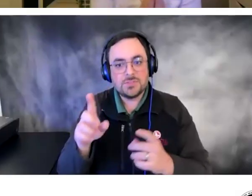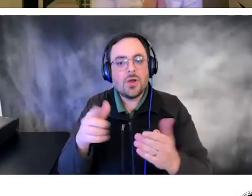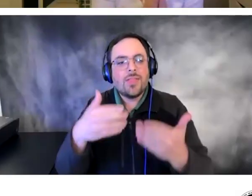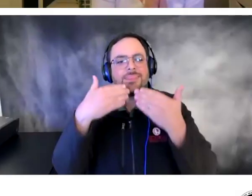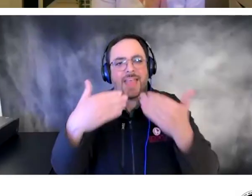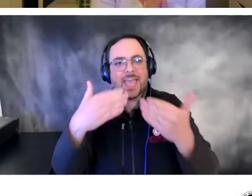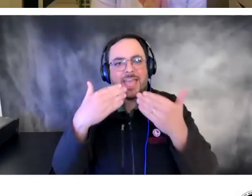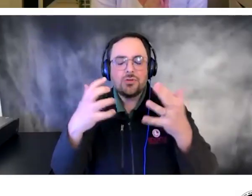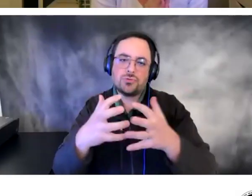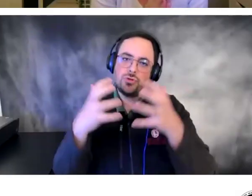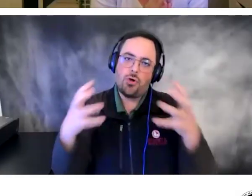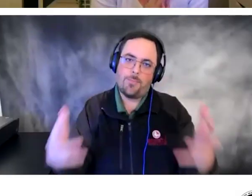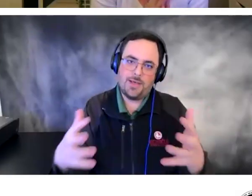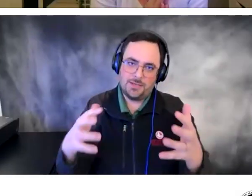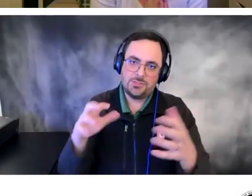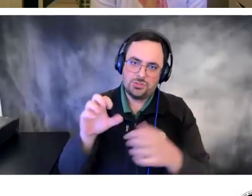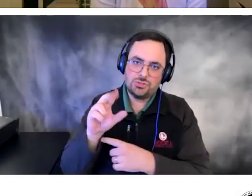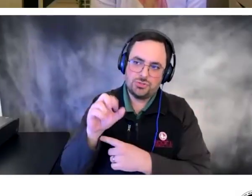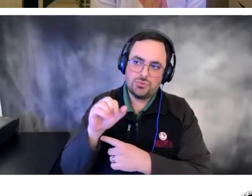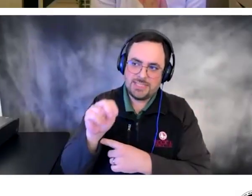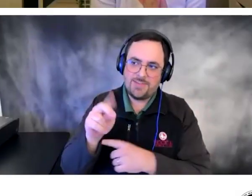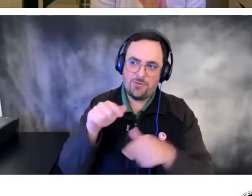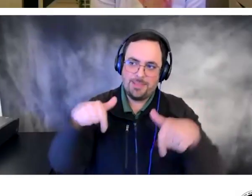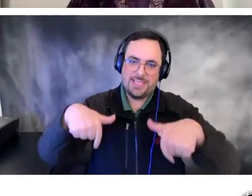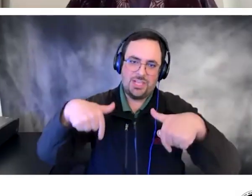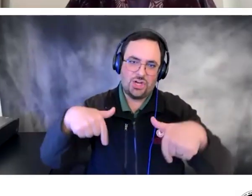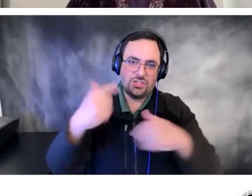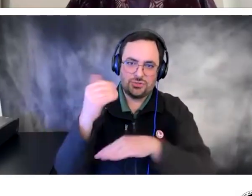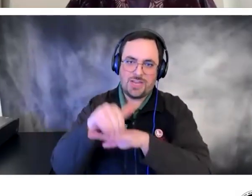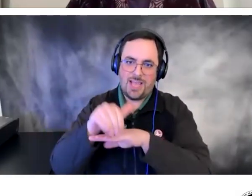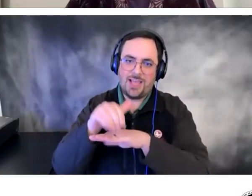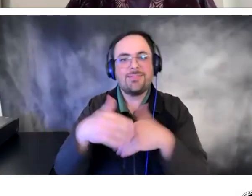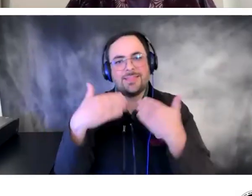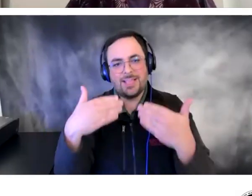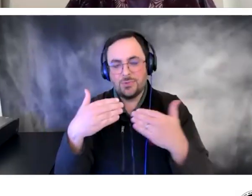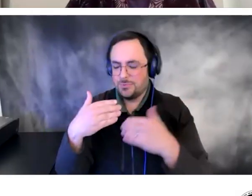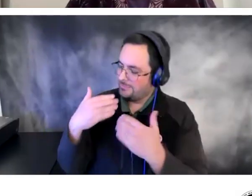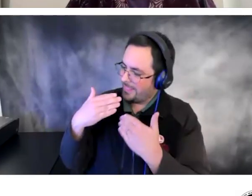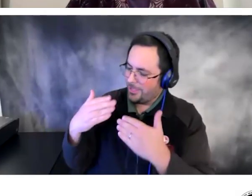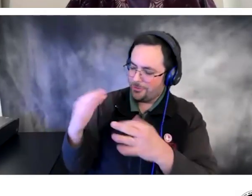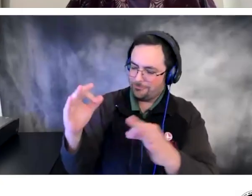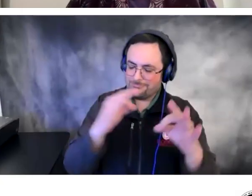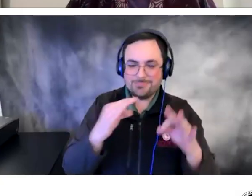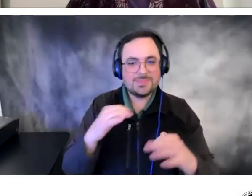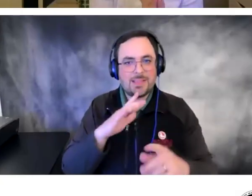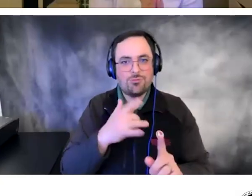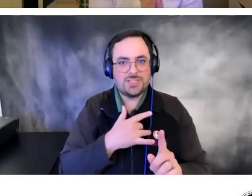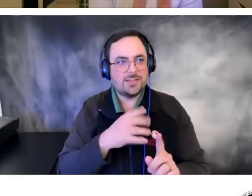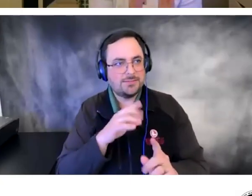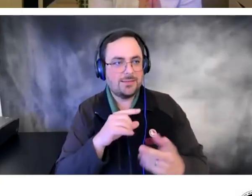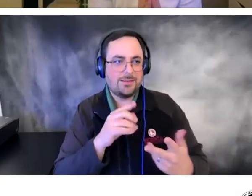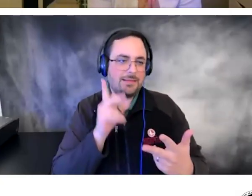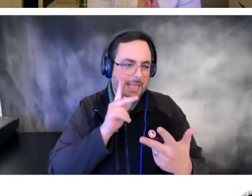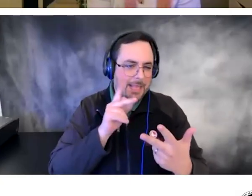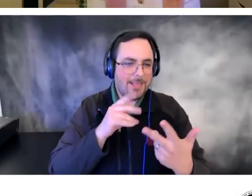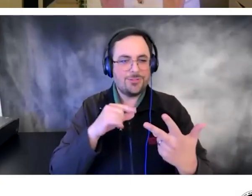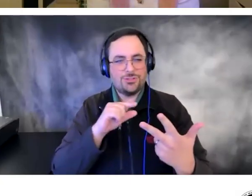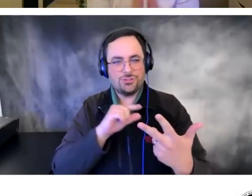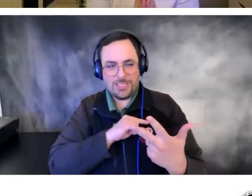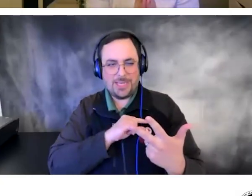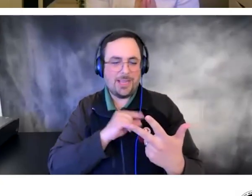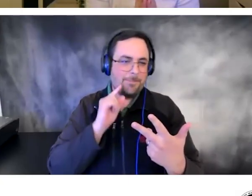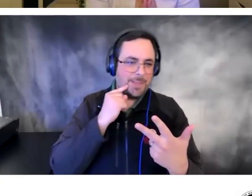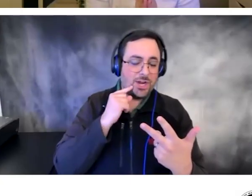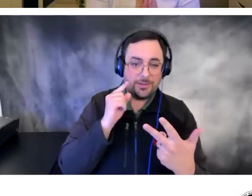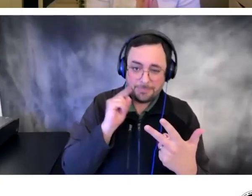So thank you so much, Susan, for being with us tonight. Thank you for having me. I appreciate the invitation. Keith and Gina